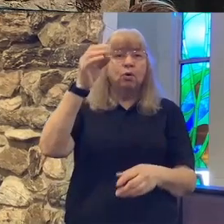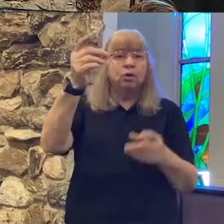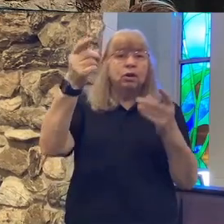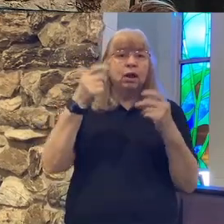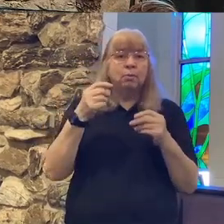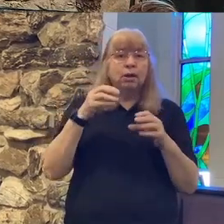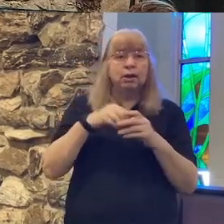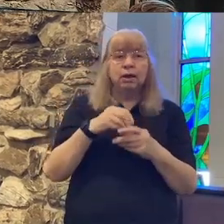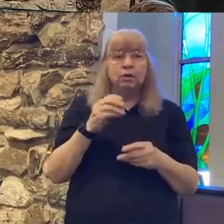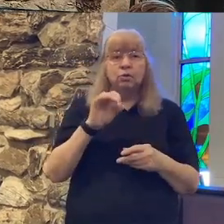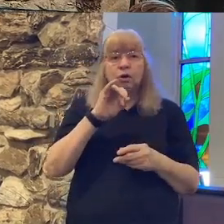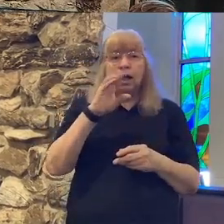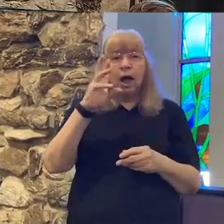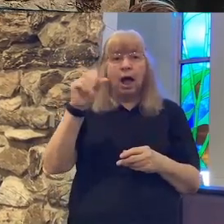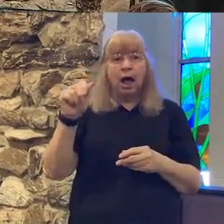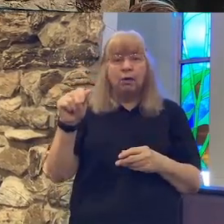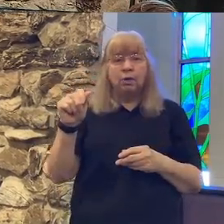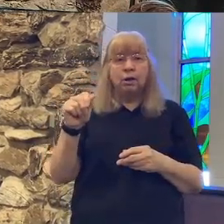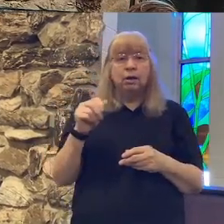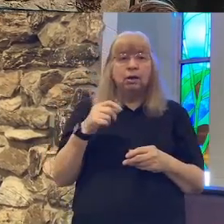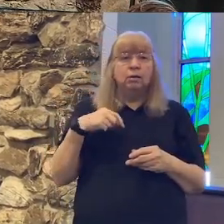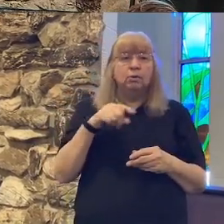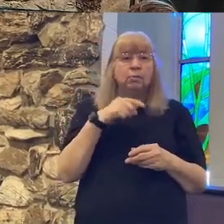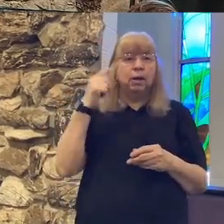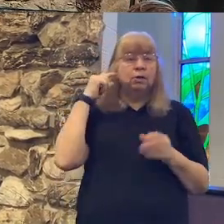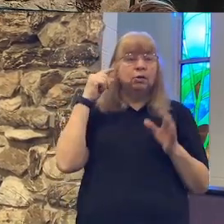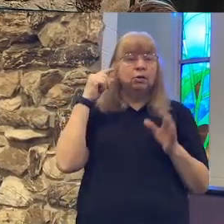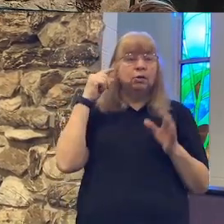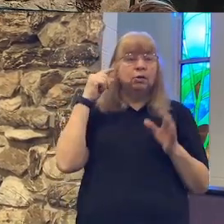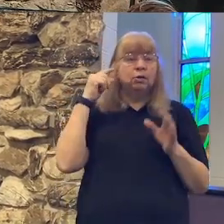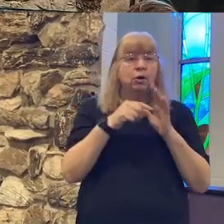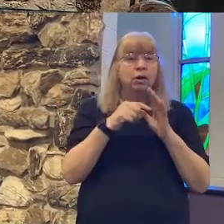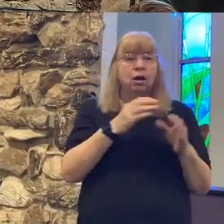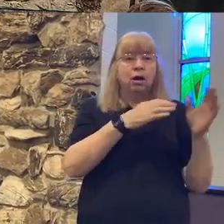Iowa. We've been noticing it in our air quality.